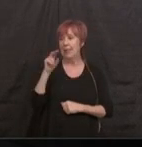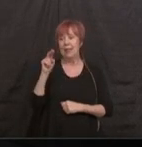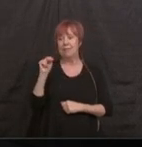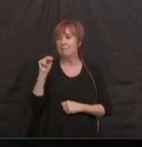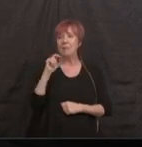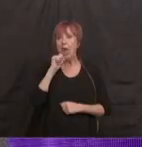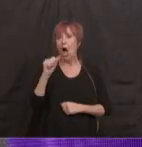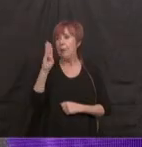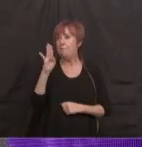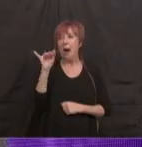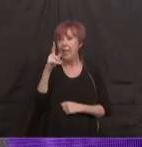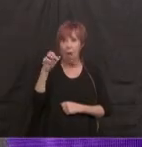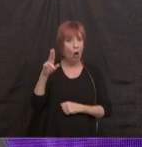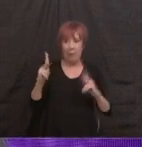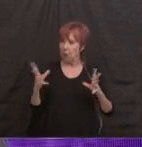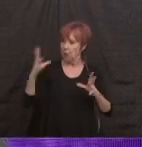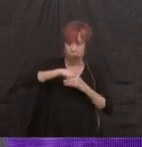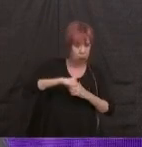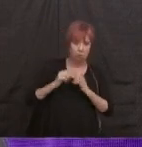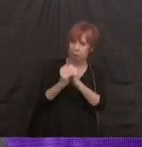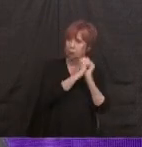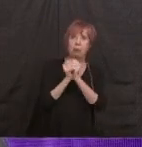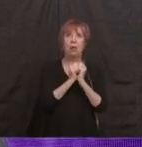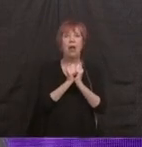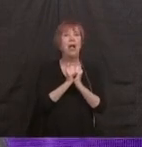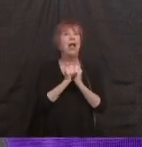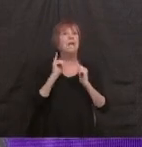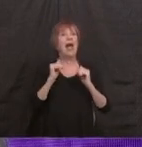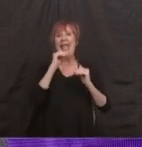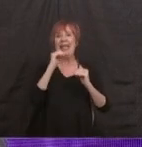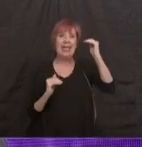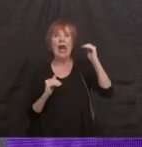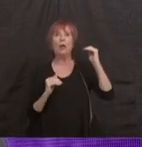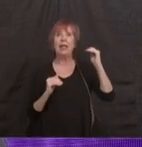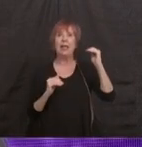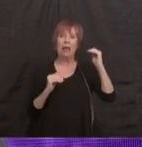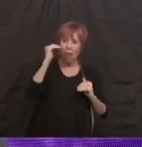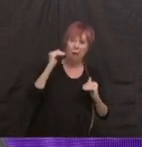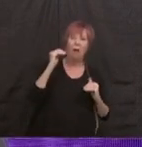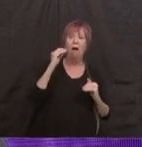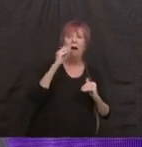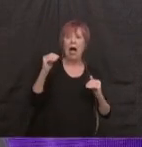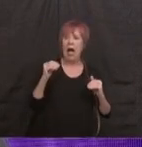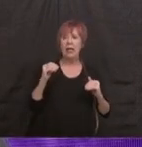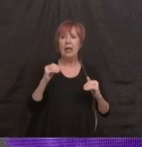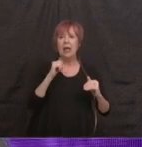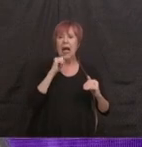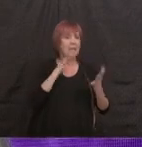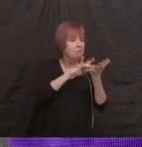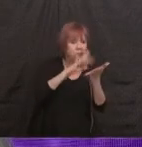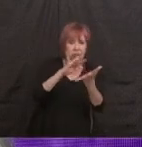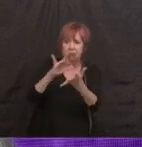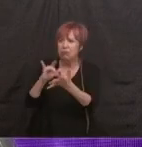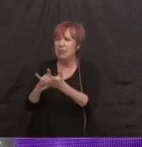us. The iniquity and the mistreatment that we all risk every day in every single culture.